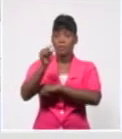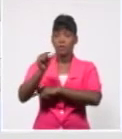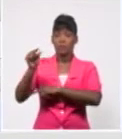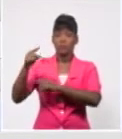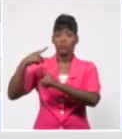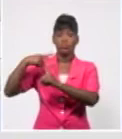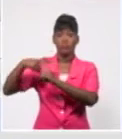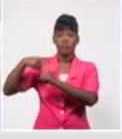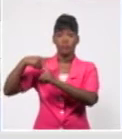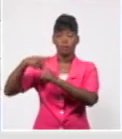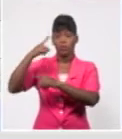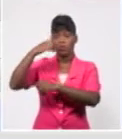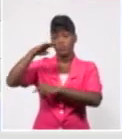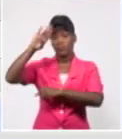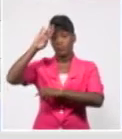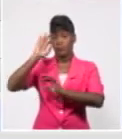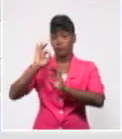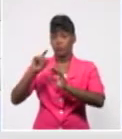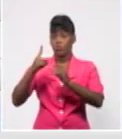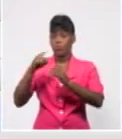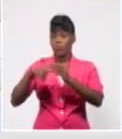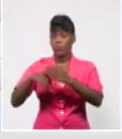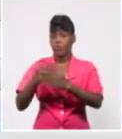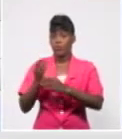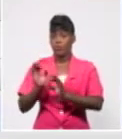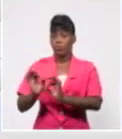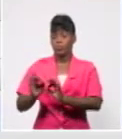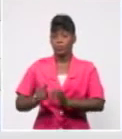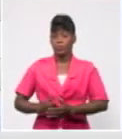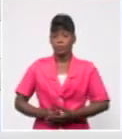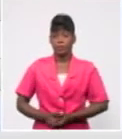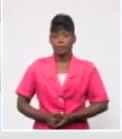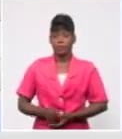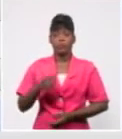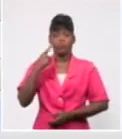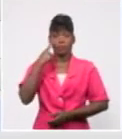in one day, which accounts for